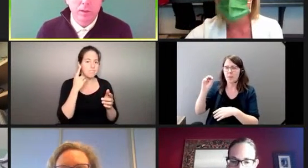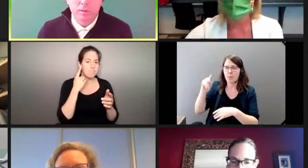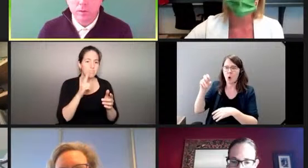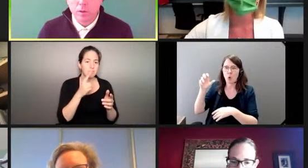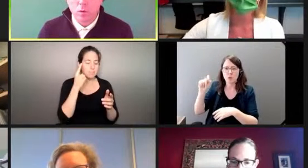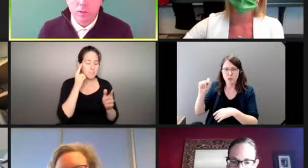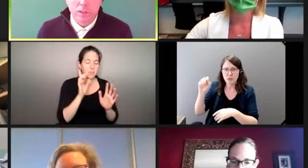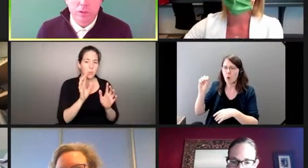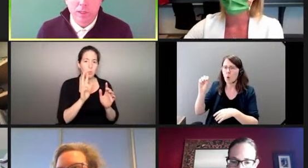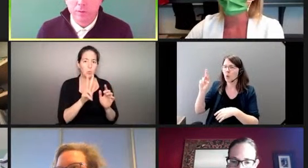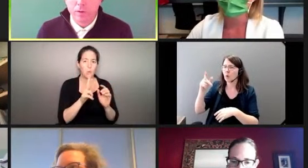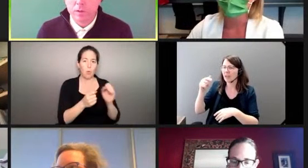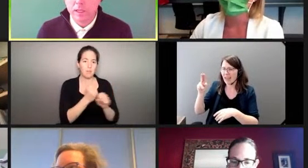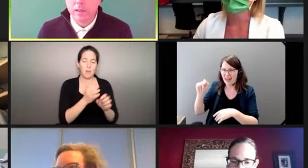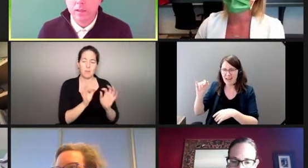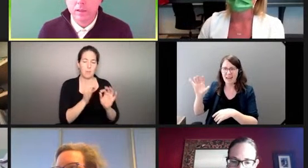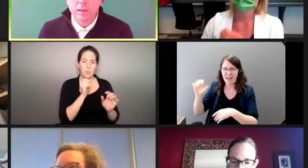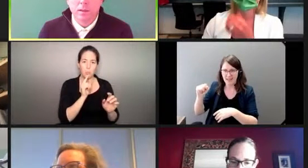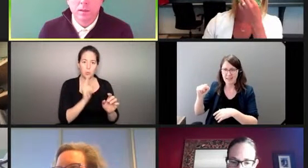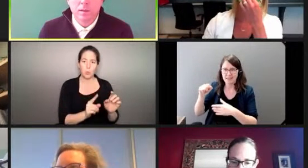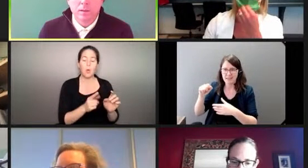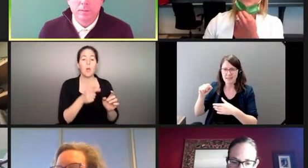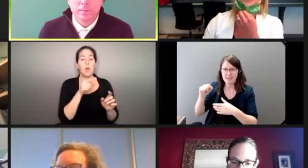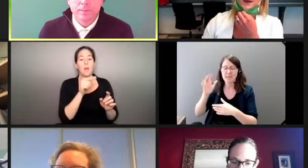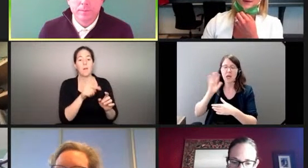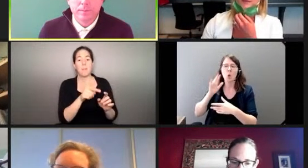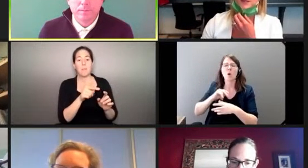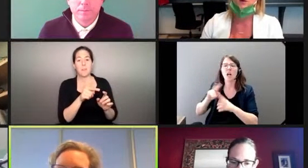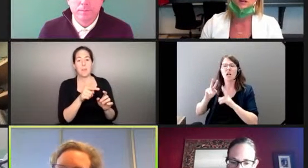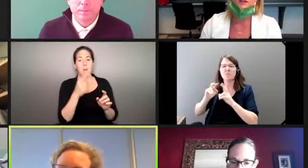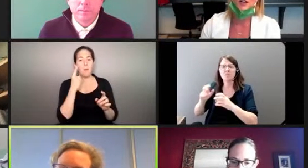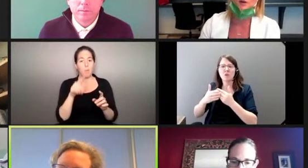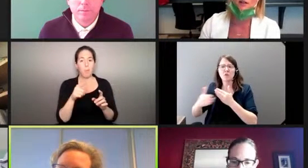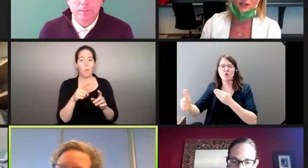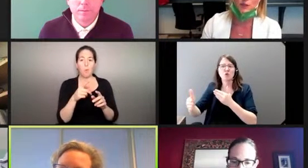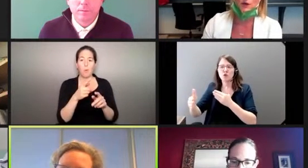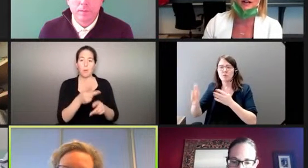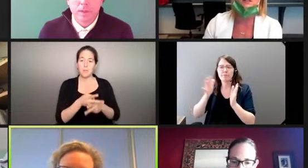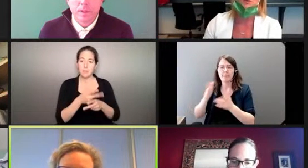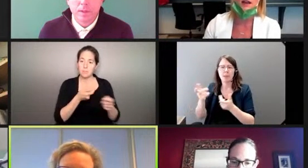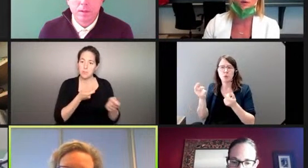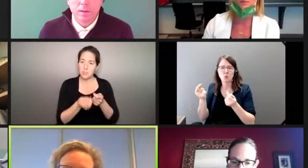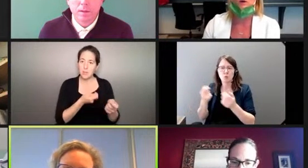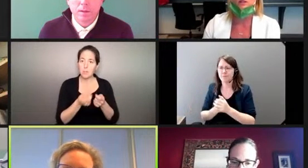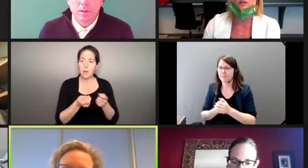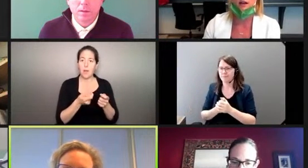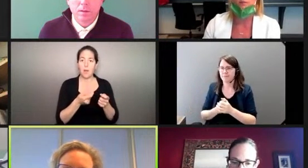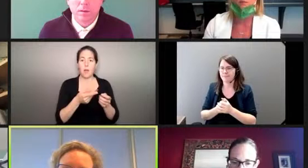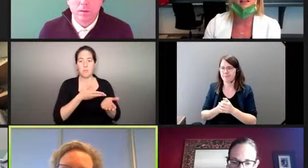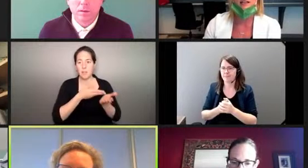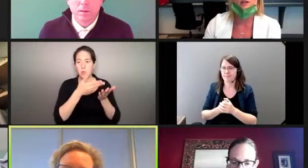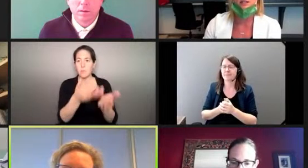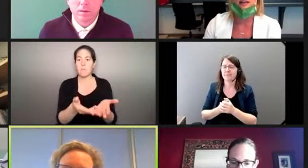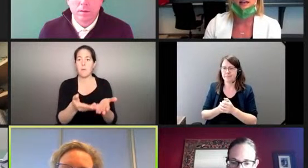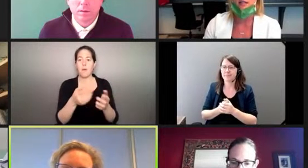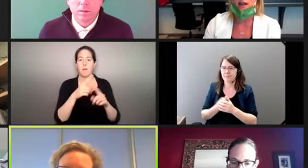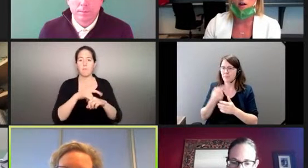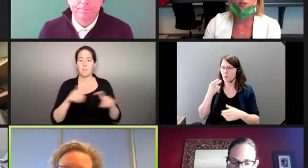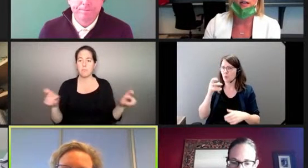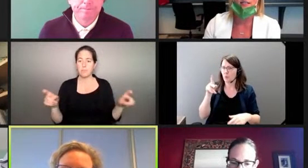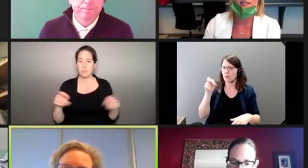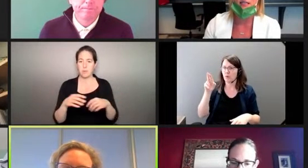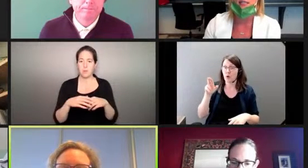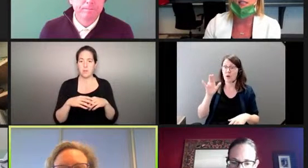Shelley or Nicole to touch on any further to that. Yeah, so Chair Moffatt's correct. So we have about 9 years left in